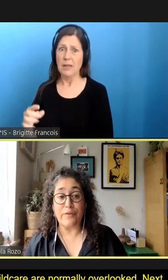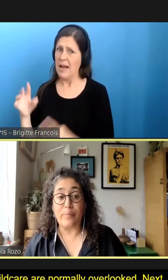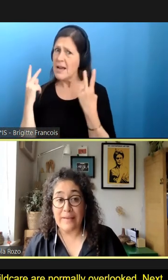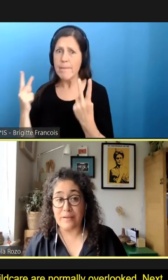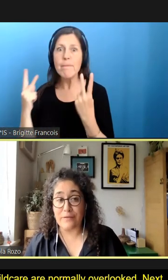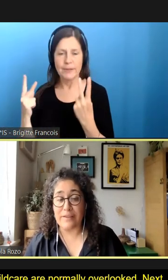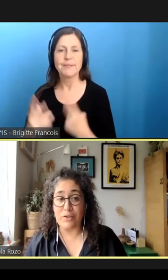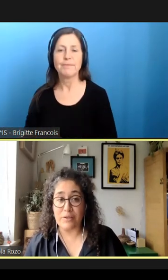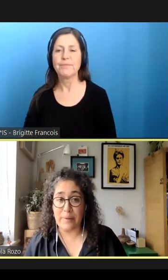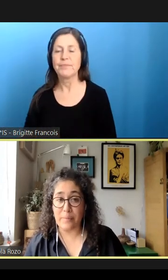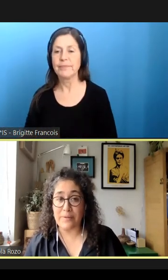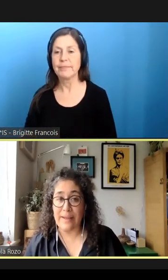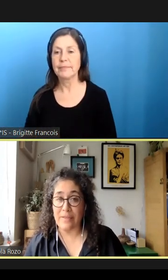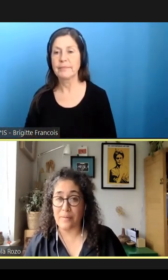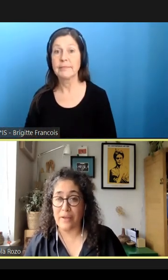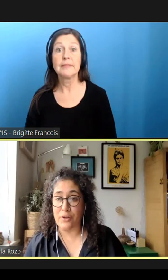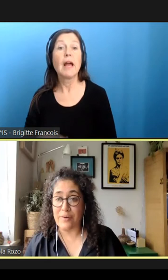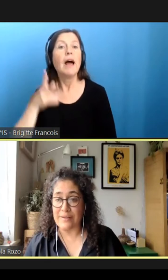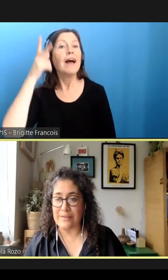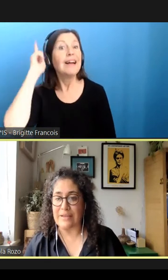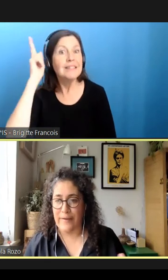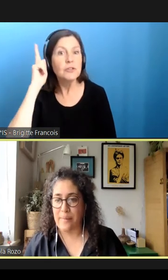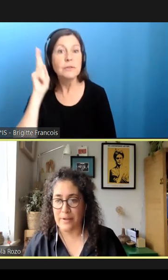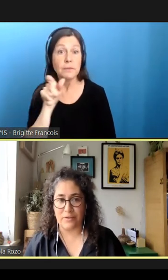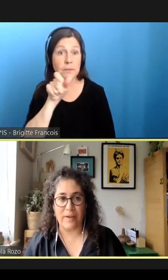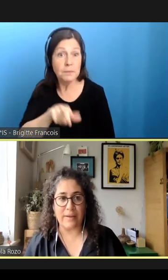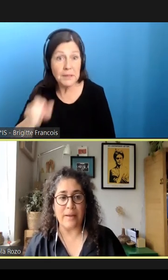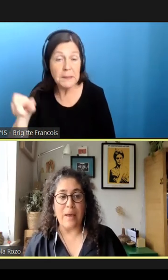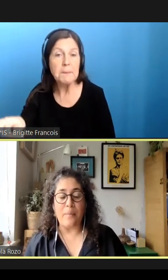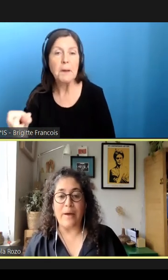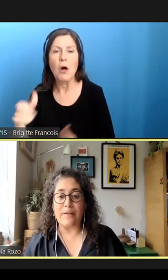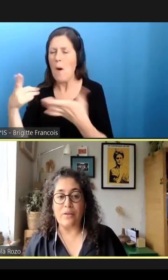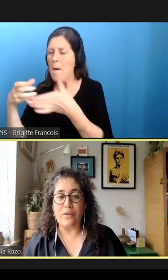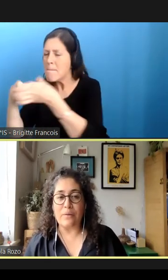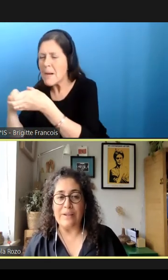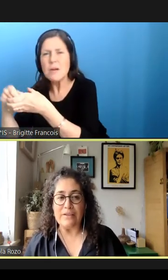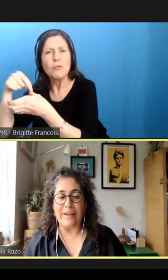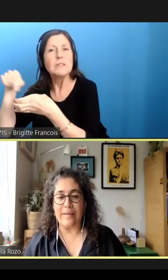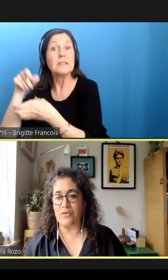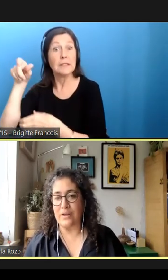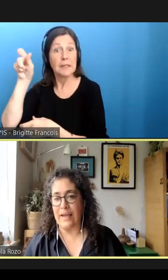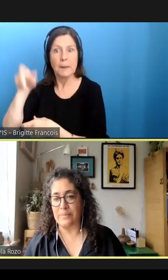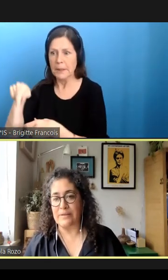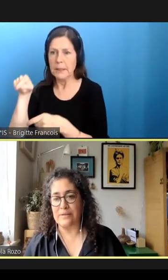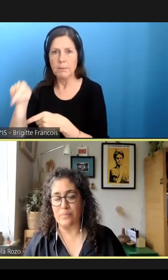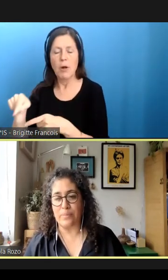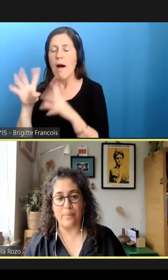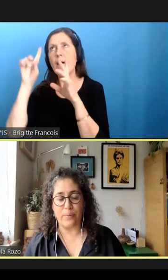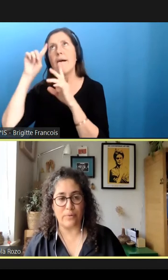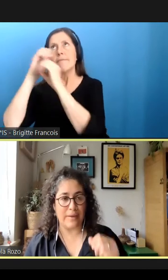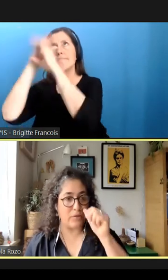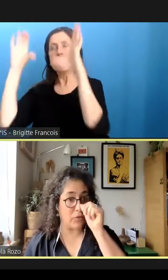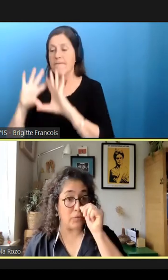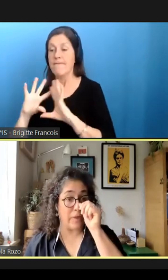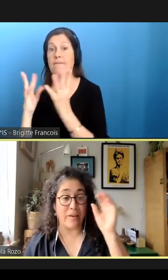There's the presence of indigenous peoples and ethnic minorities as families, right? But little attention has been